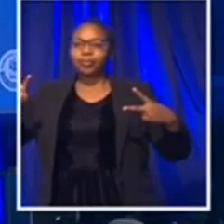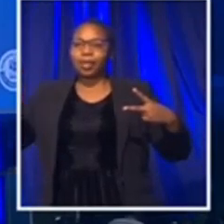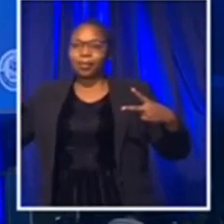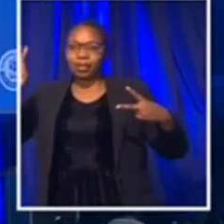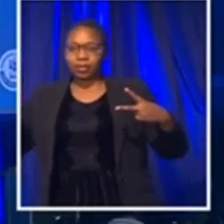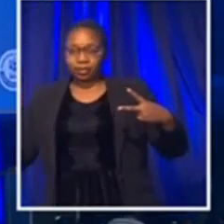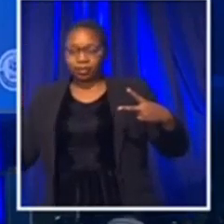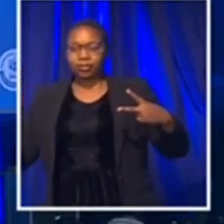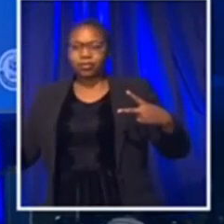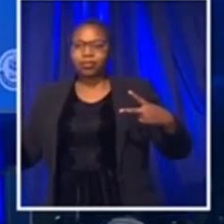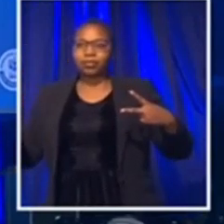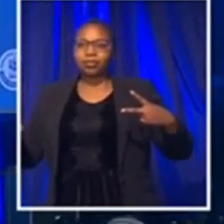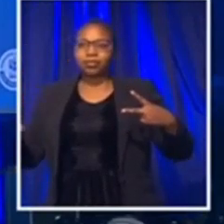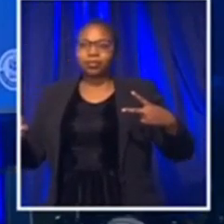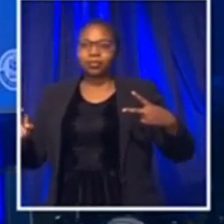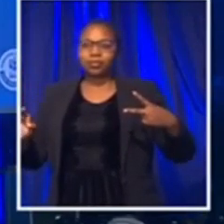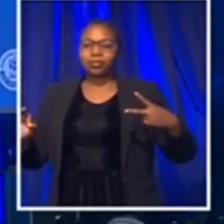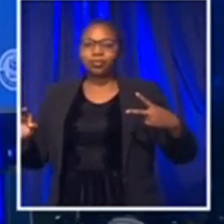25.62%.